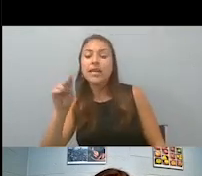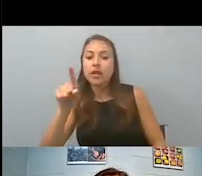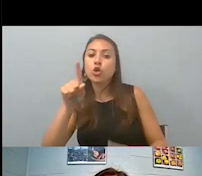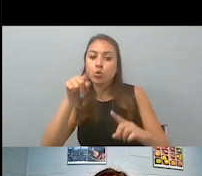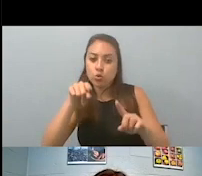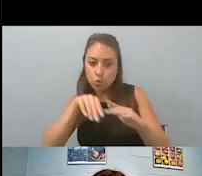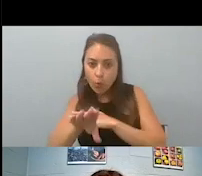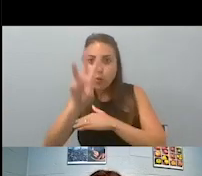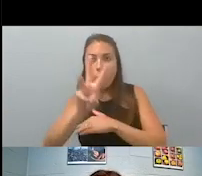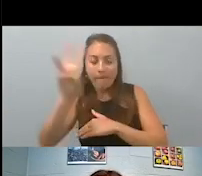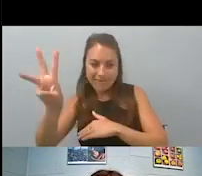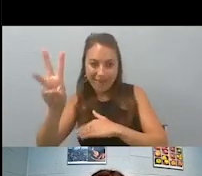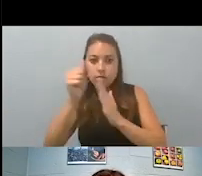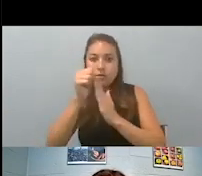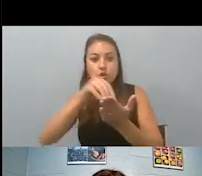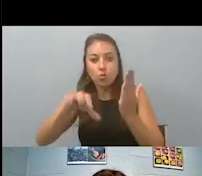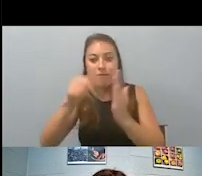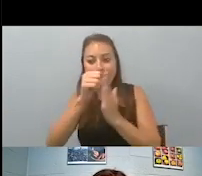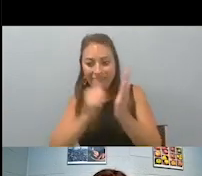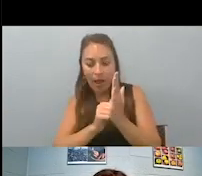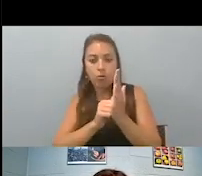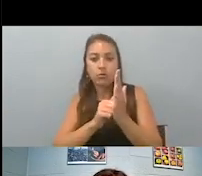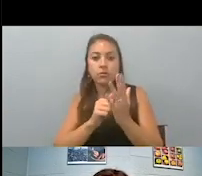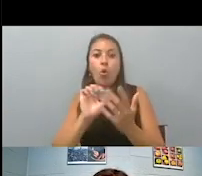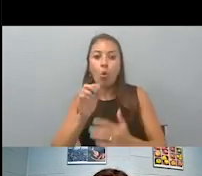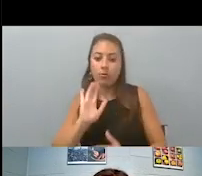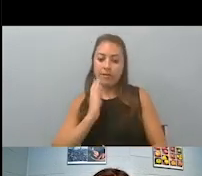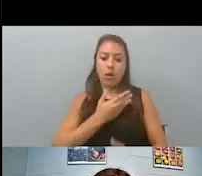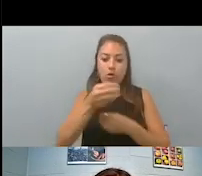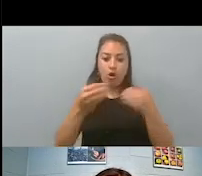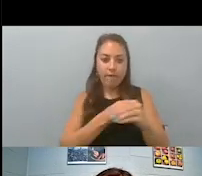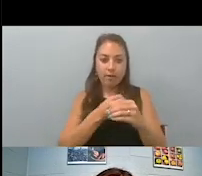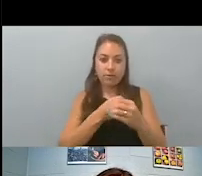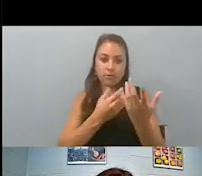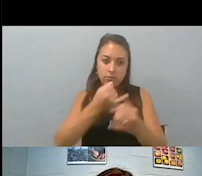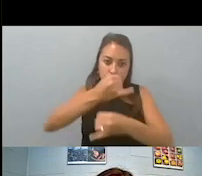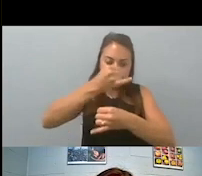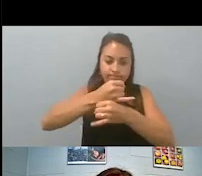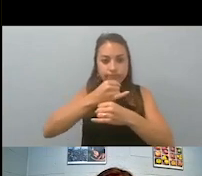on the student account or come in directly to our office on campus to make that change.